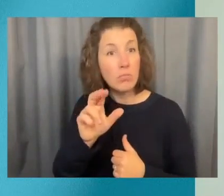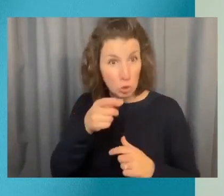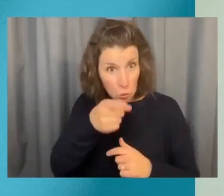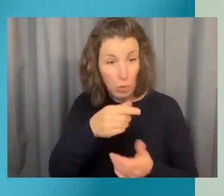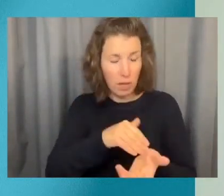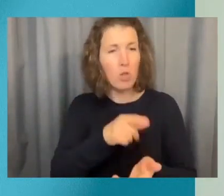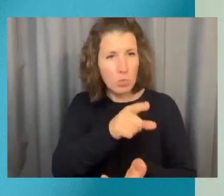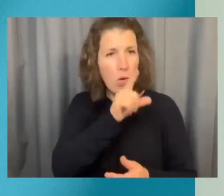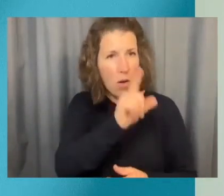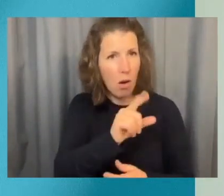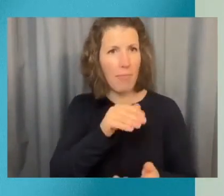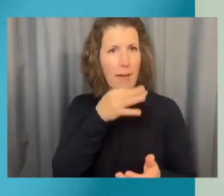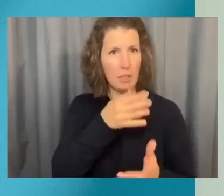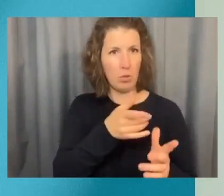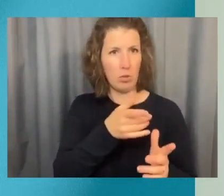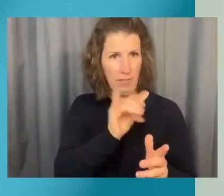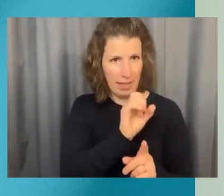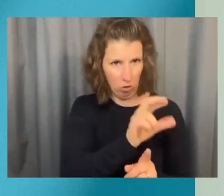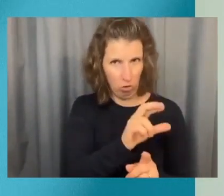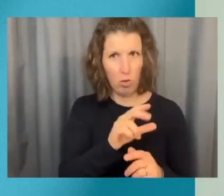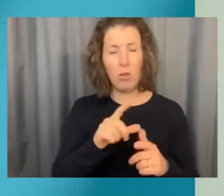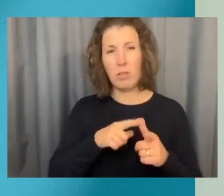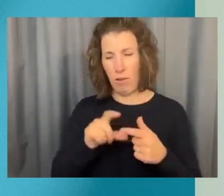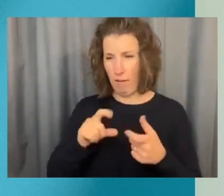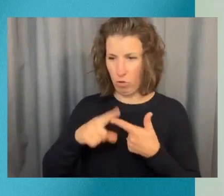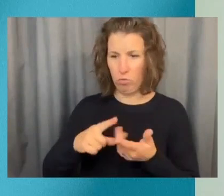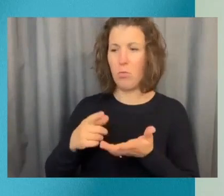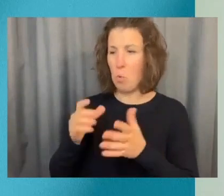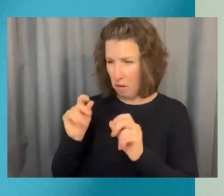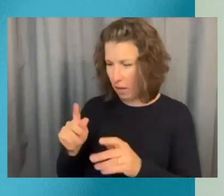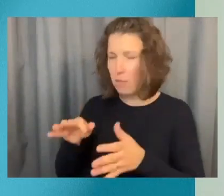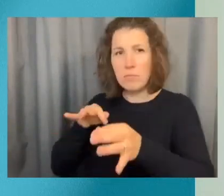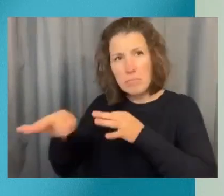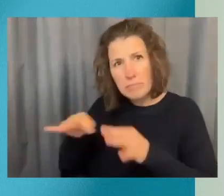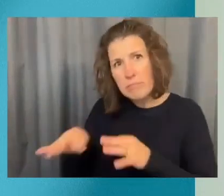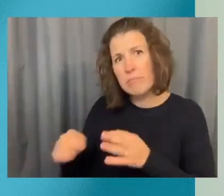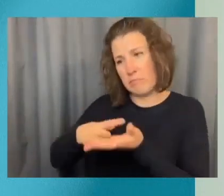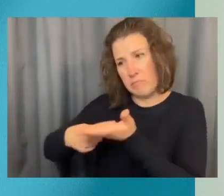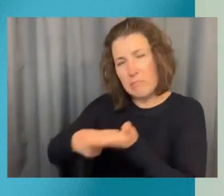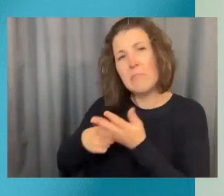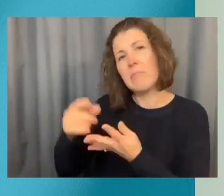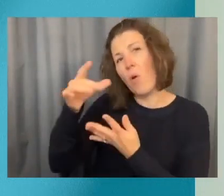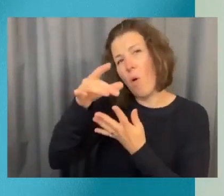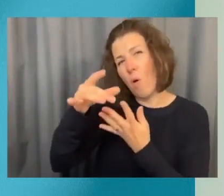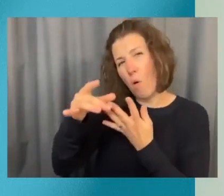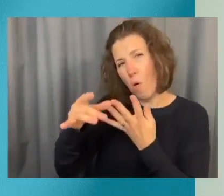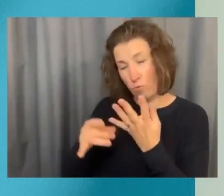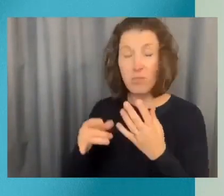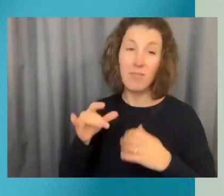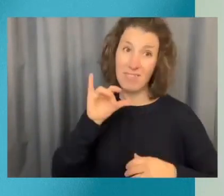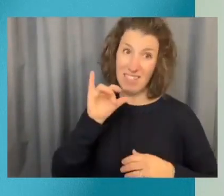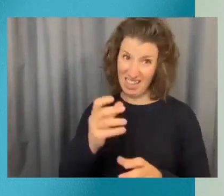to really focus around discussing and explaining and describing the options, and that takes time. Like, and I think oftentimes we want to just jump